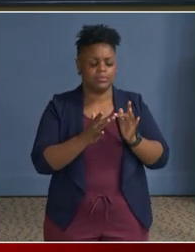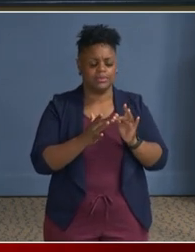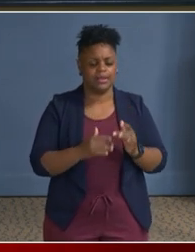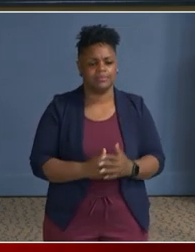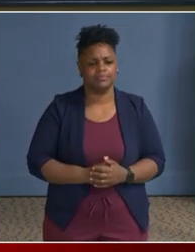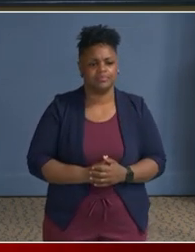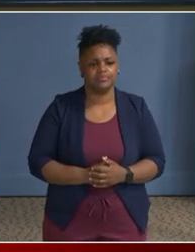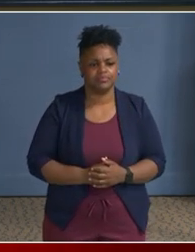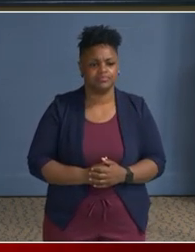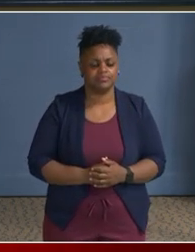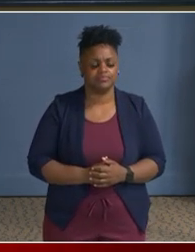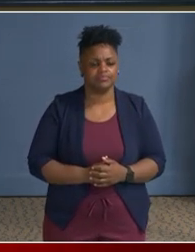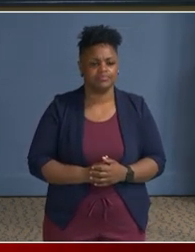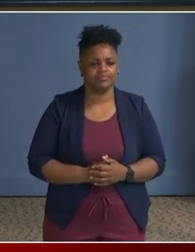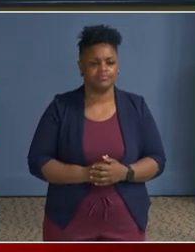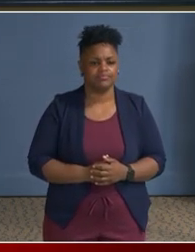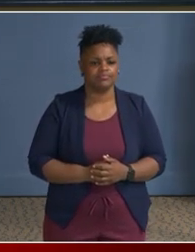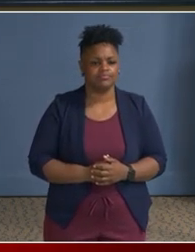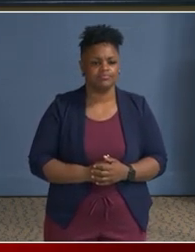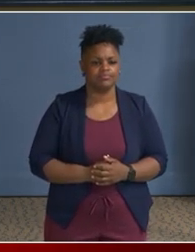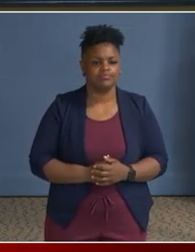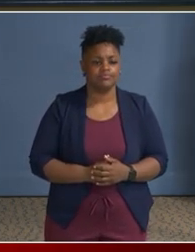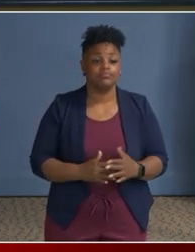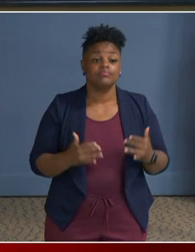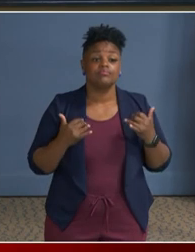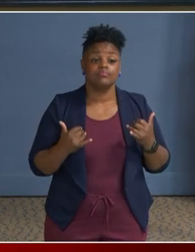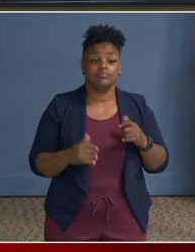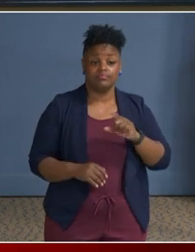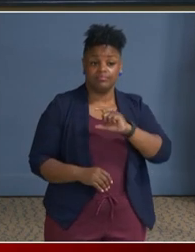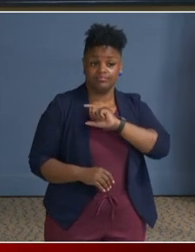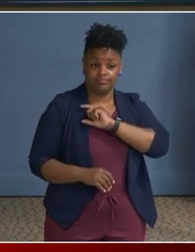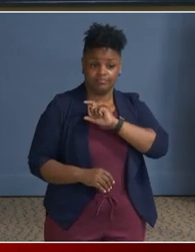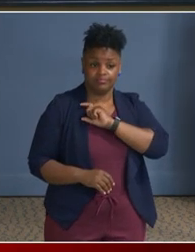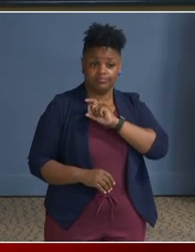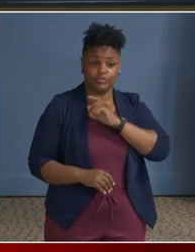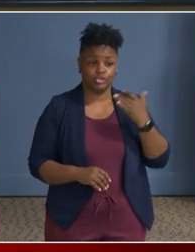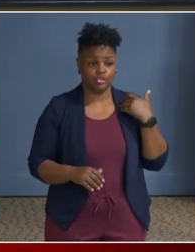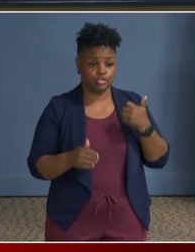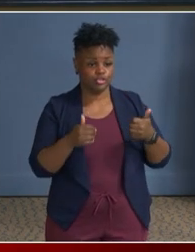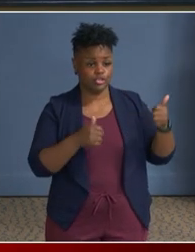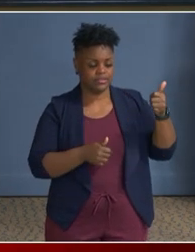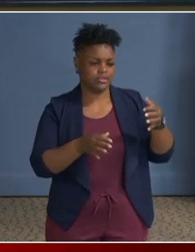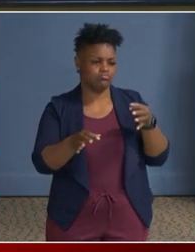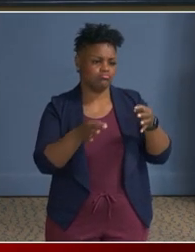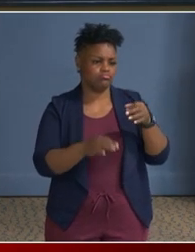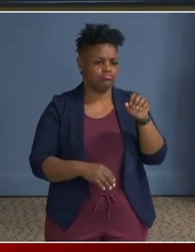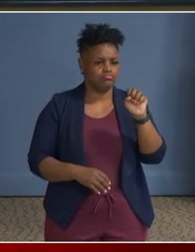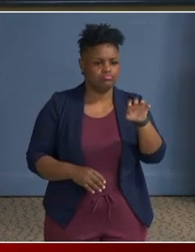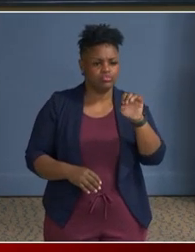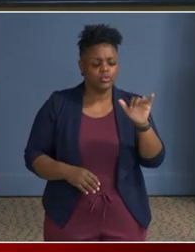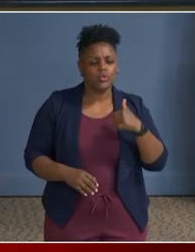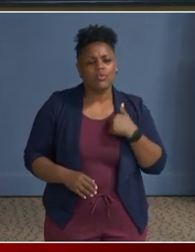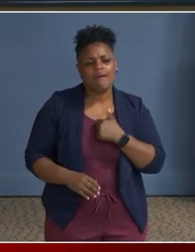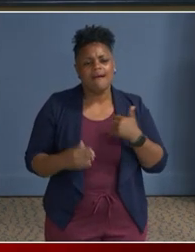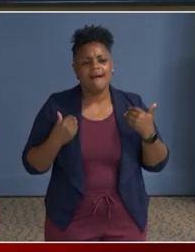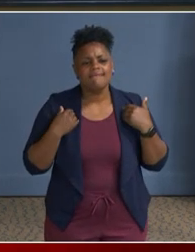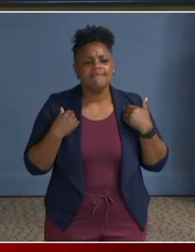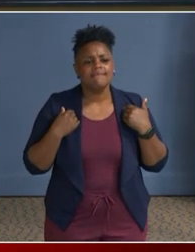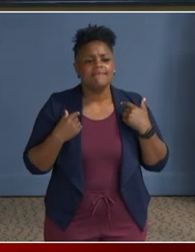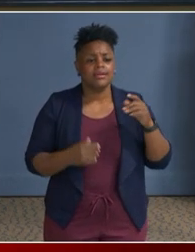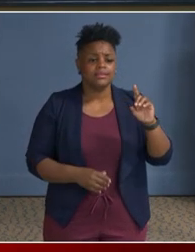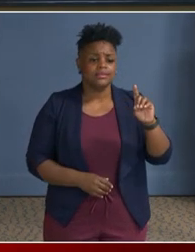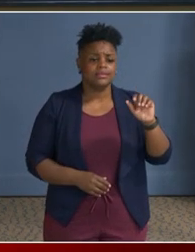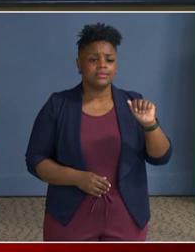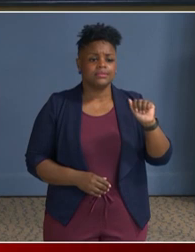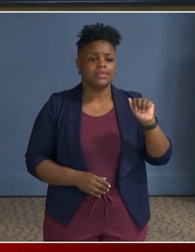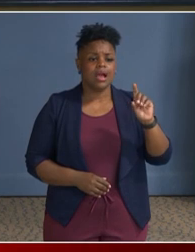that, I'm going to ask the chief to begin our public safety update. We're also joined by Dale McFadden, who is the director of